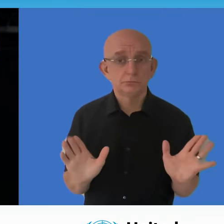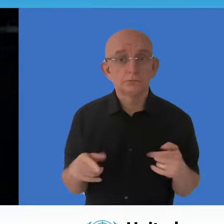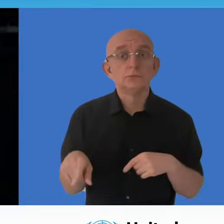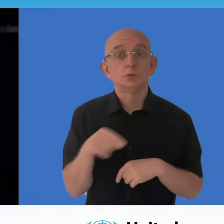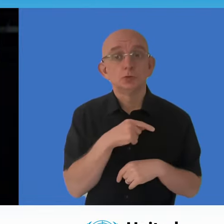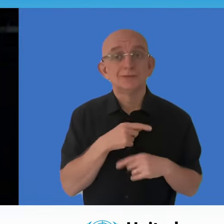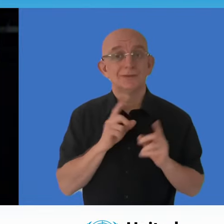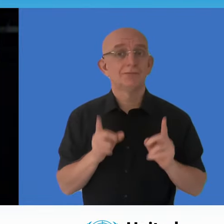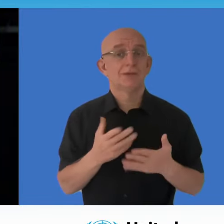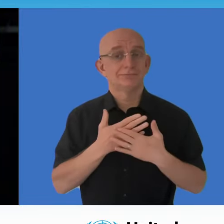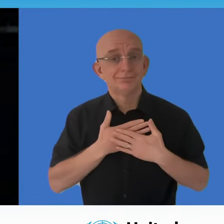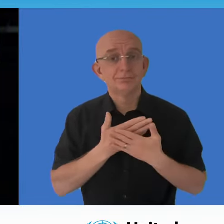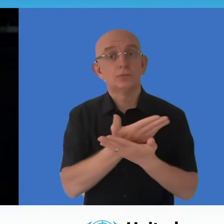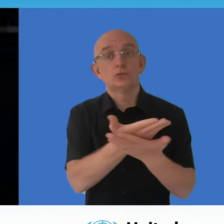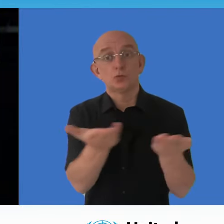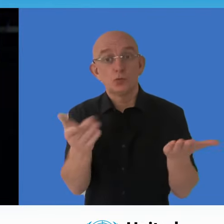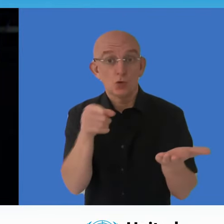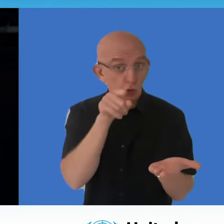and your engagement.